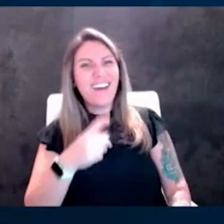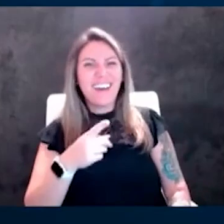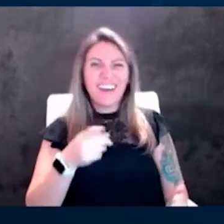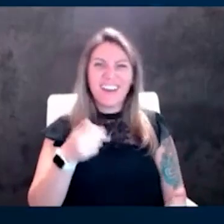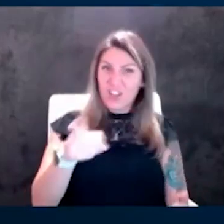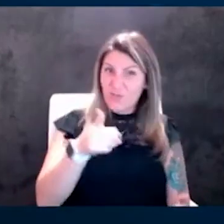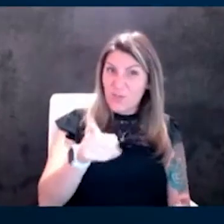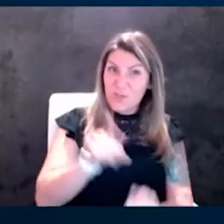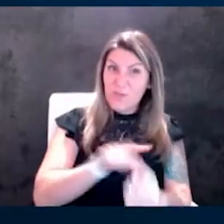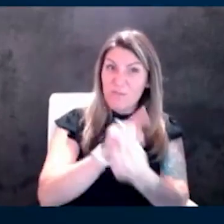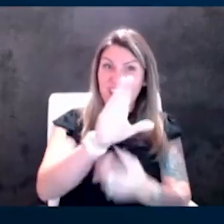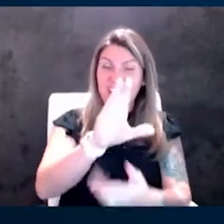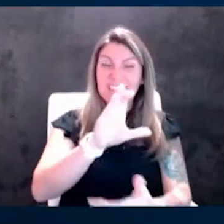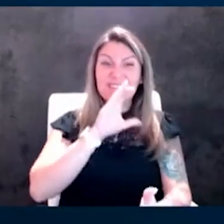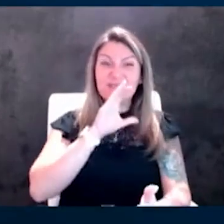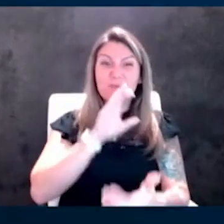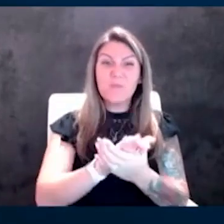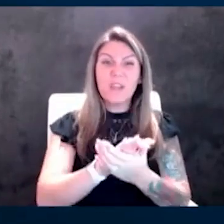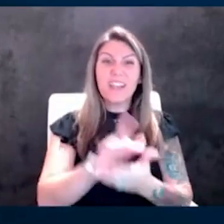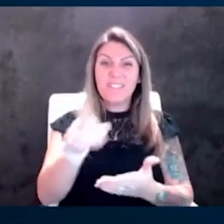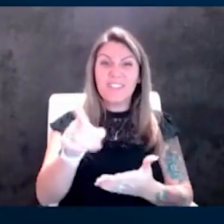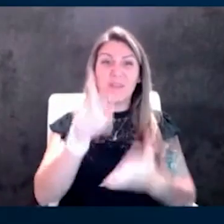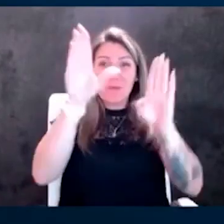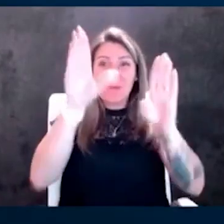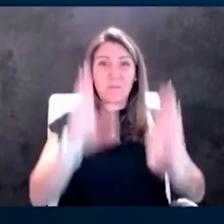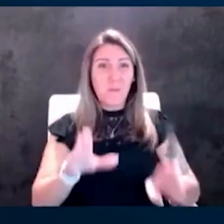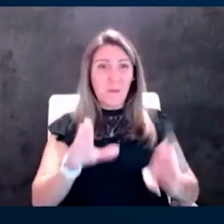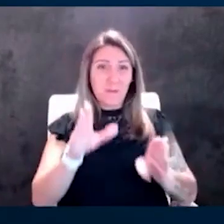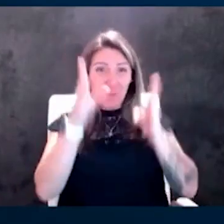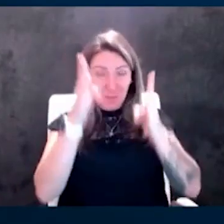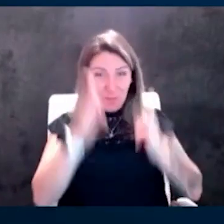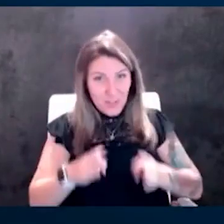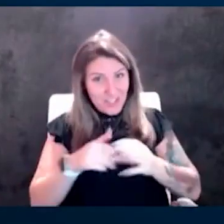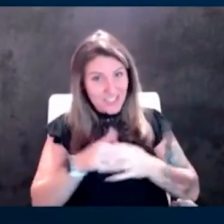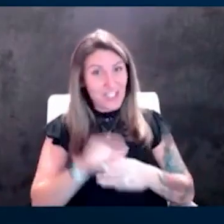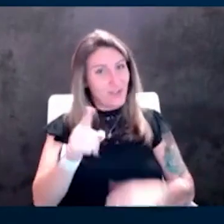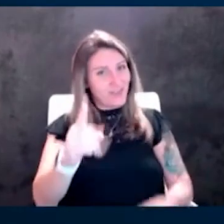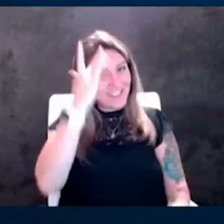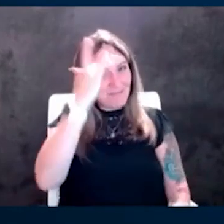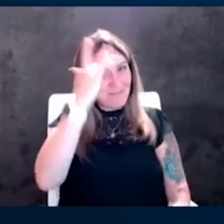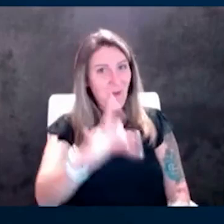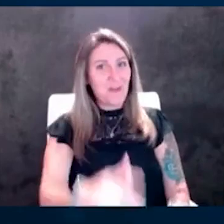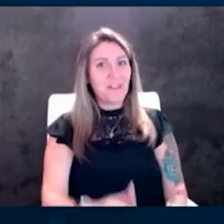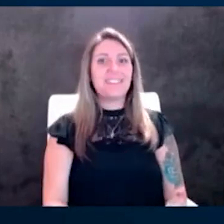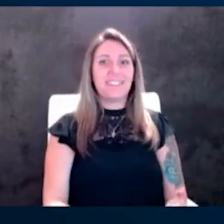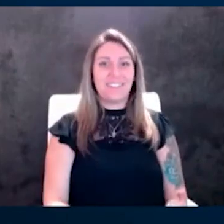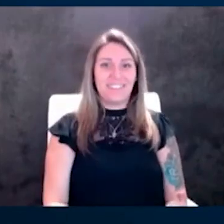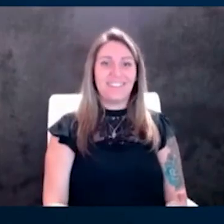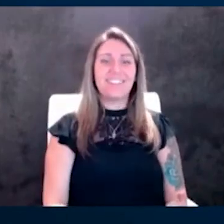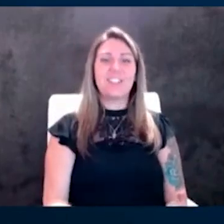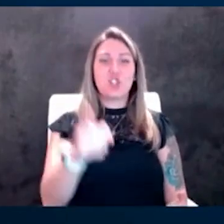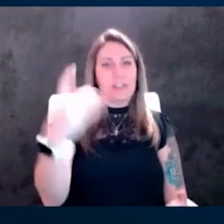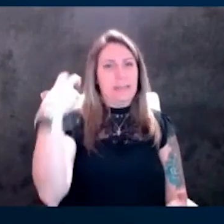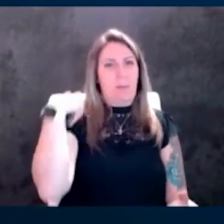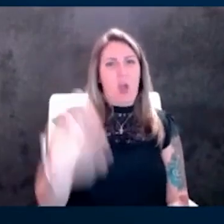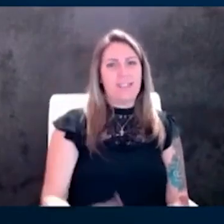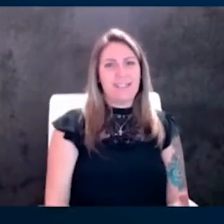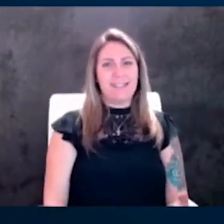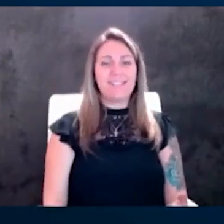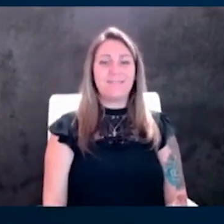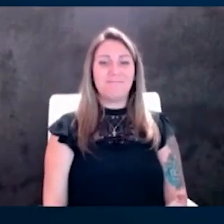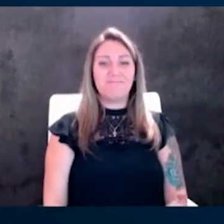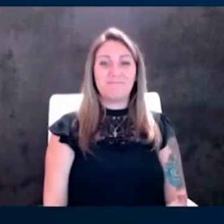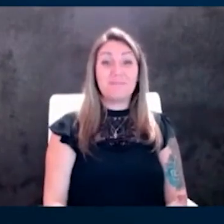lovely human, wonderful person, but, She is fantastic. she's smart. But she's the boss. Smart